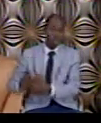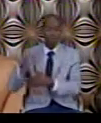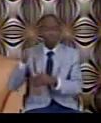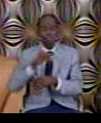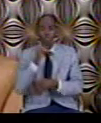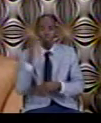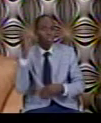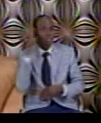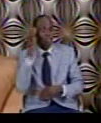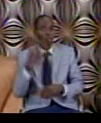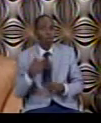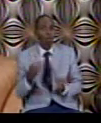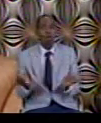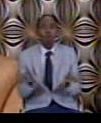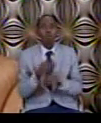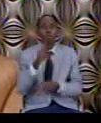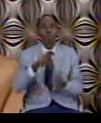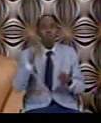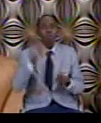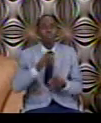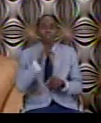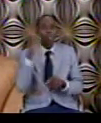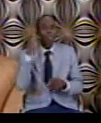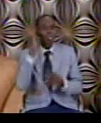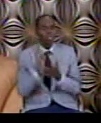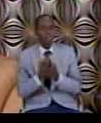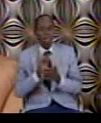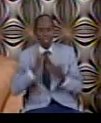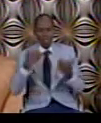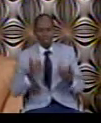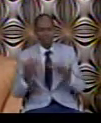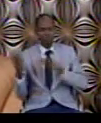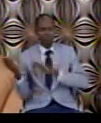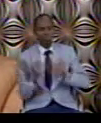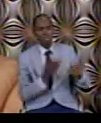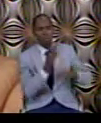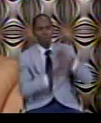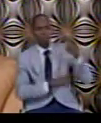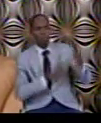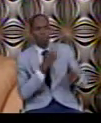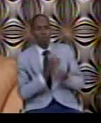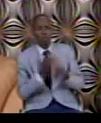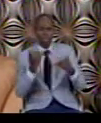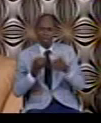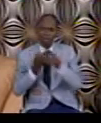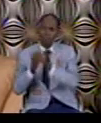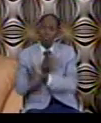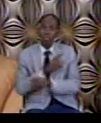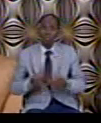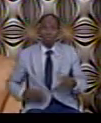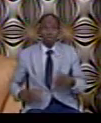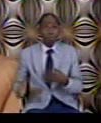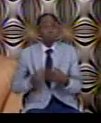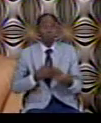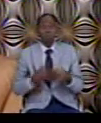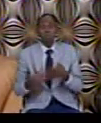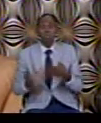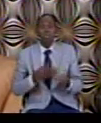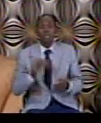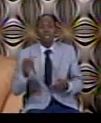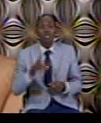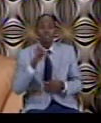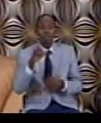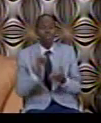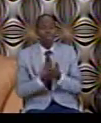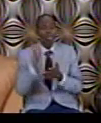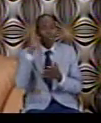hear that I have abandoned the ways of the world and I'm following the Lord. All right. Whosoever will save his life and protect his